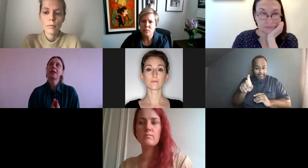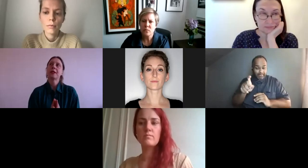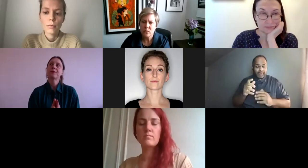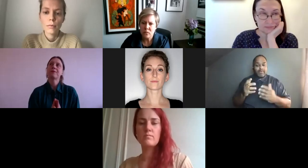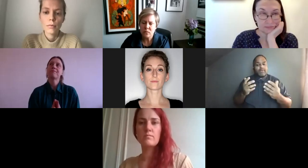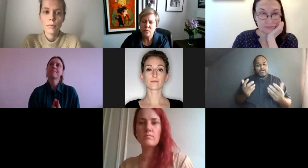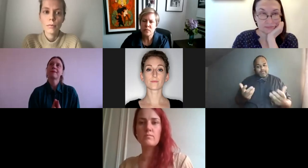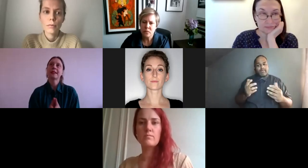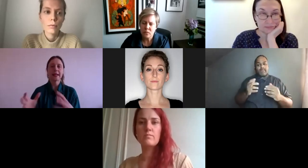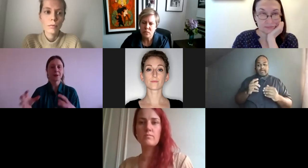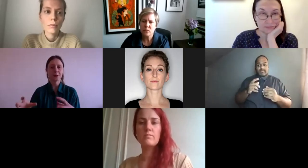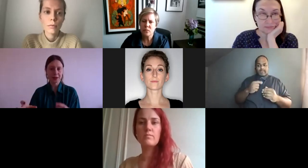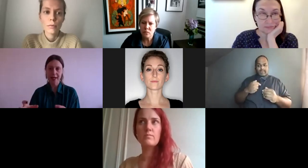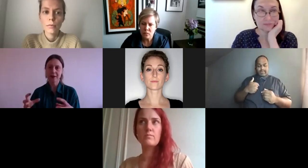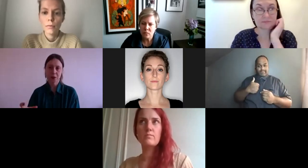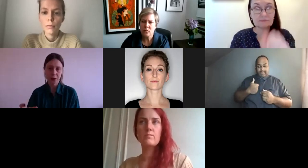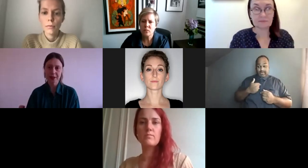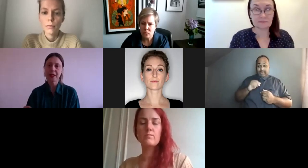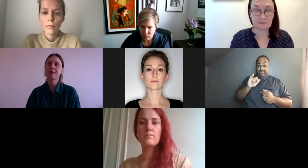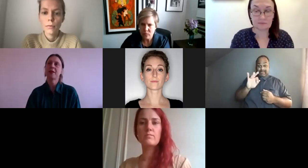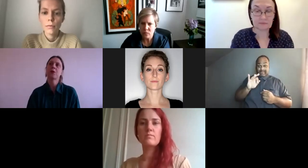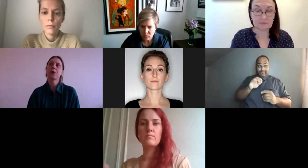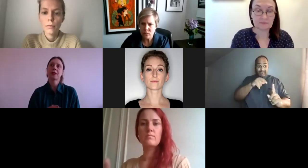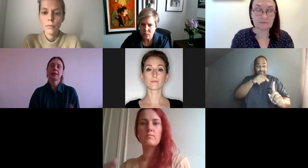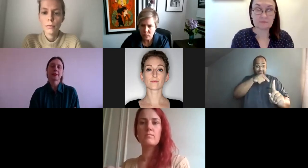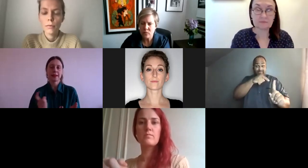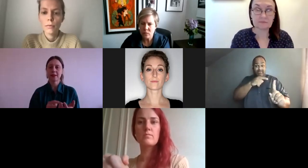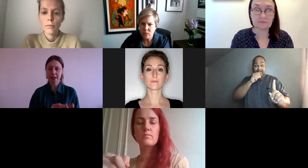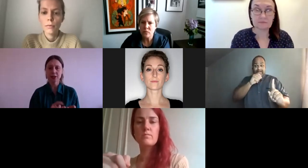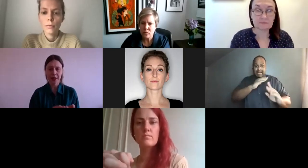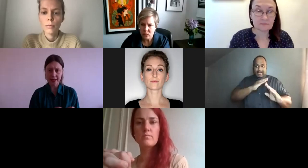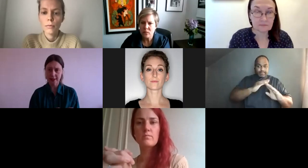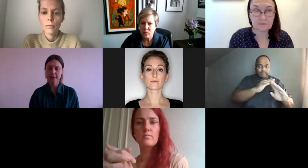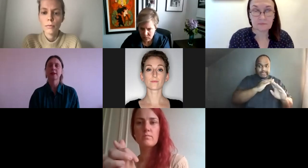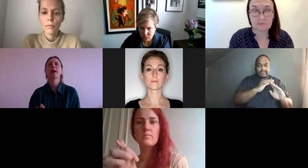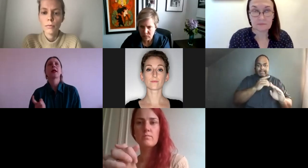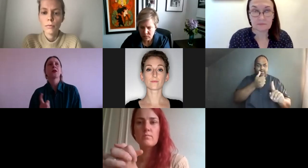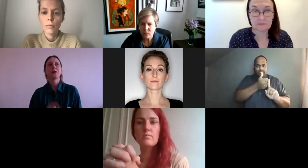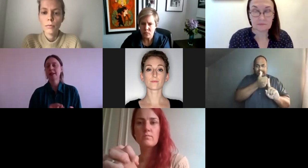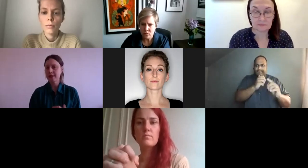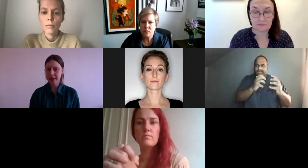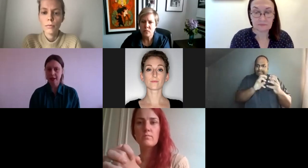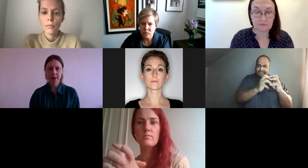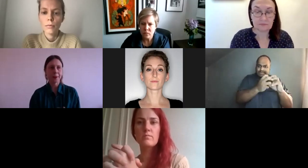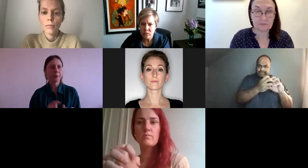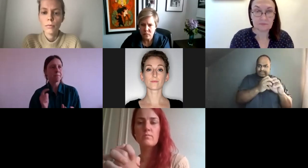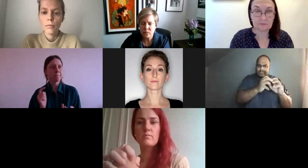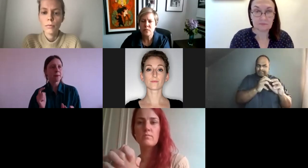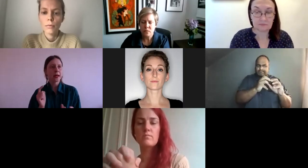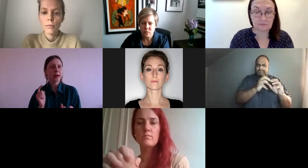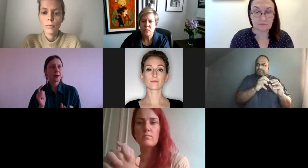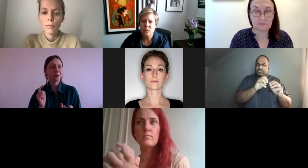we doesn't protect this person, and this person is intersectional artist, theater director,